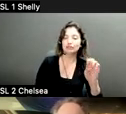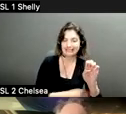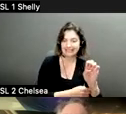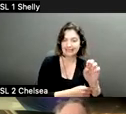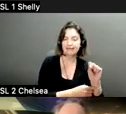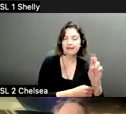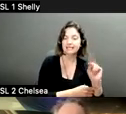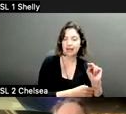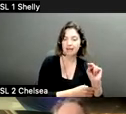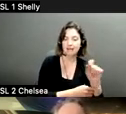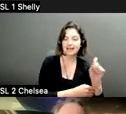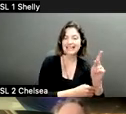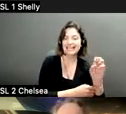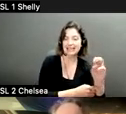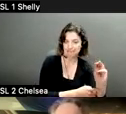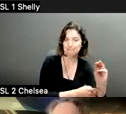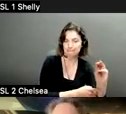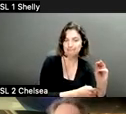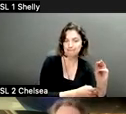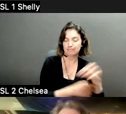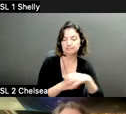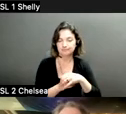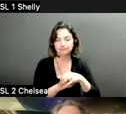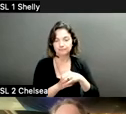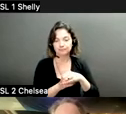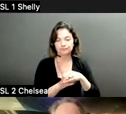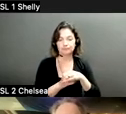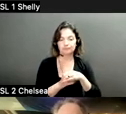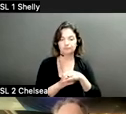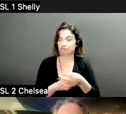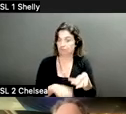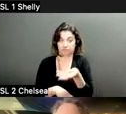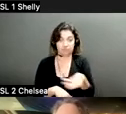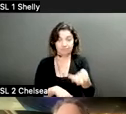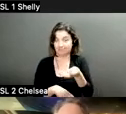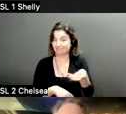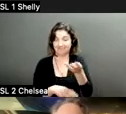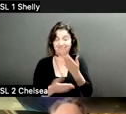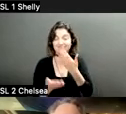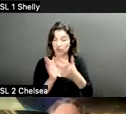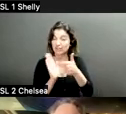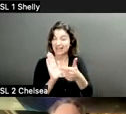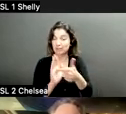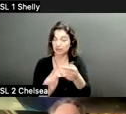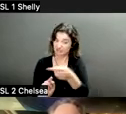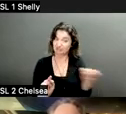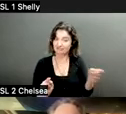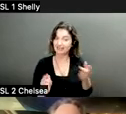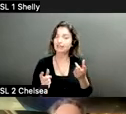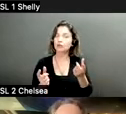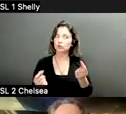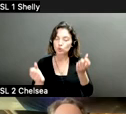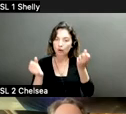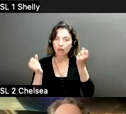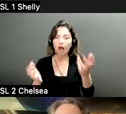C-H-R-I-S-T-I-N, S-U-N hyphen K-I-M. And those are people that do a lot of art